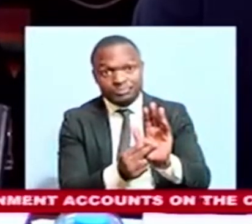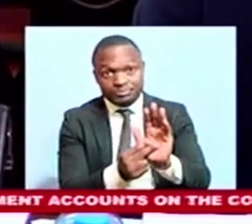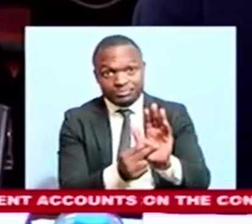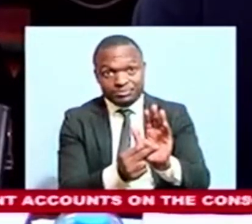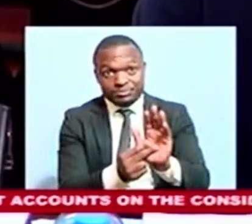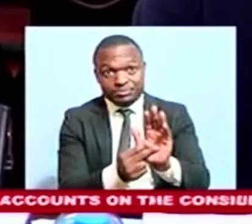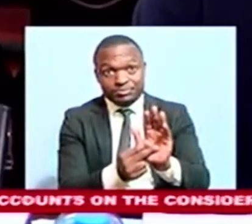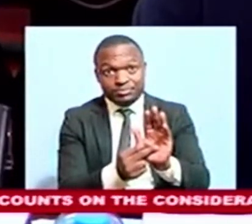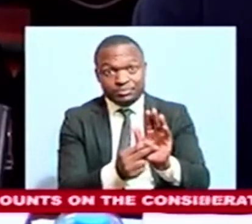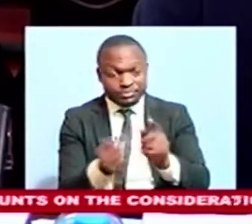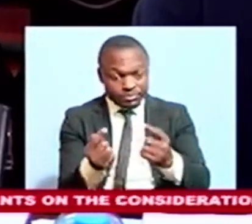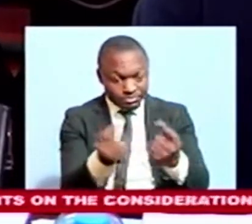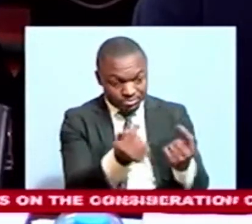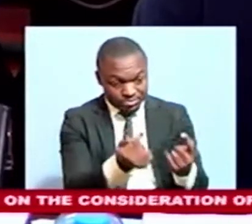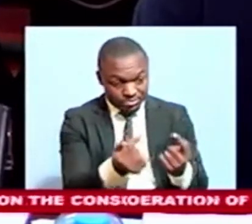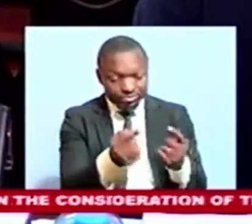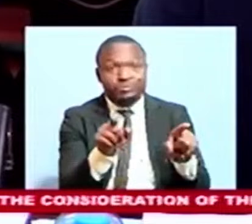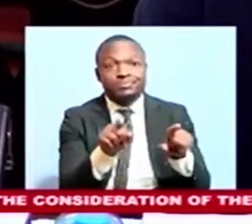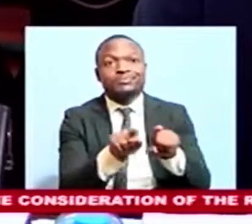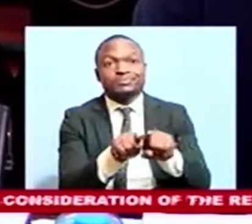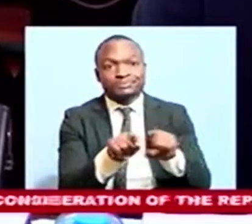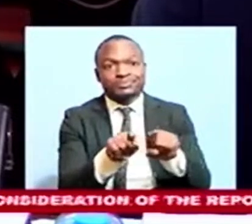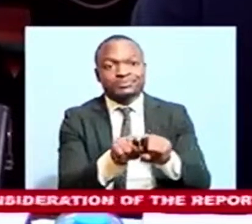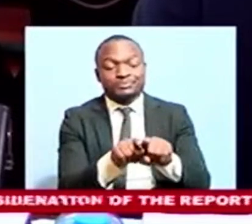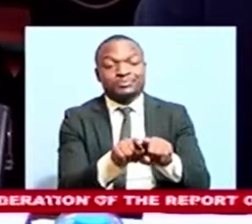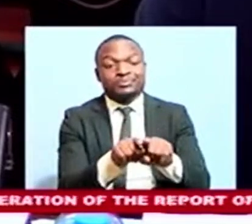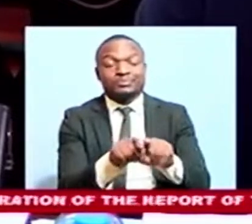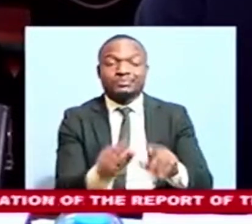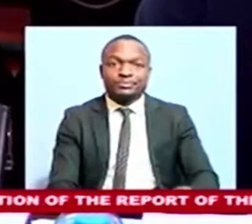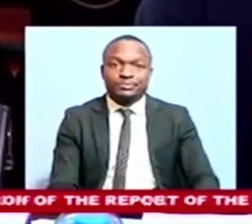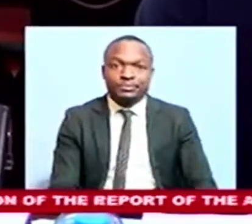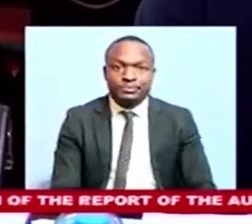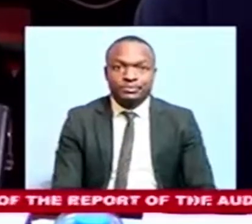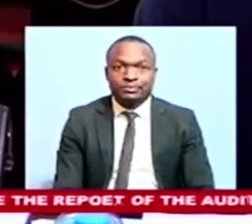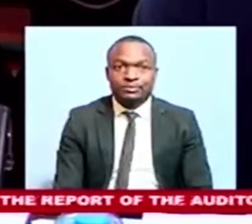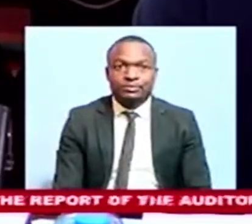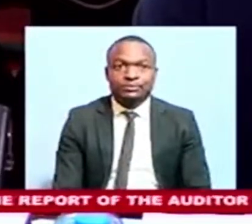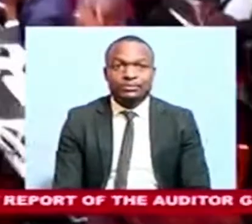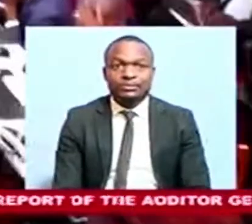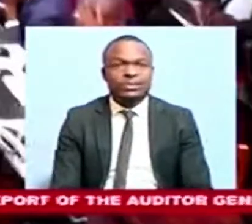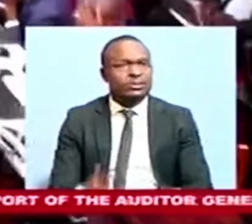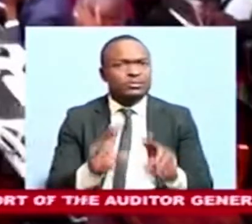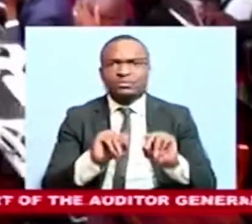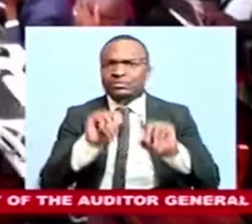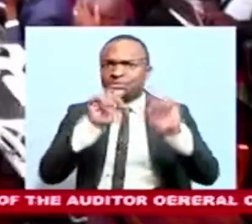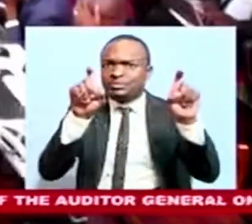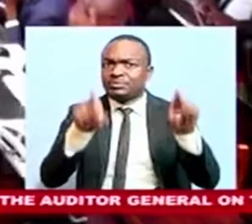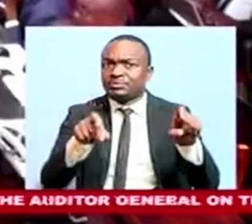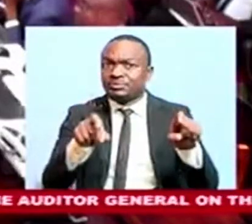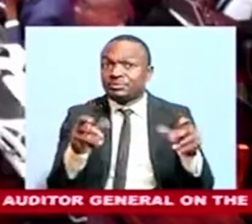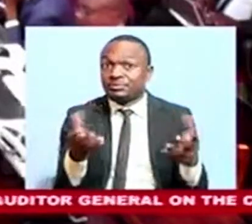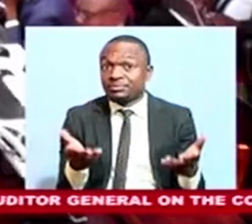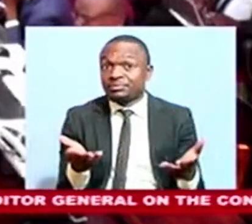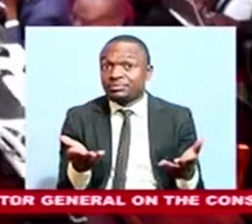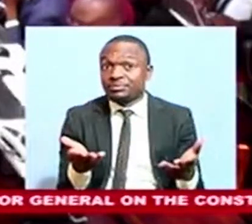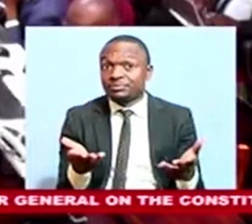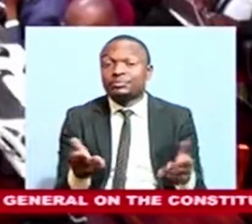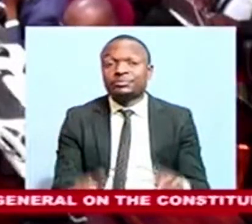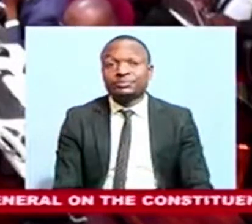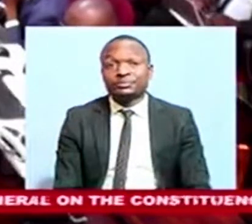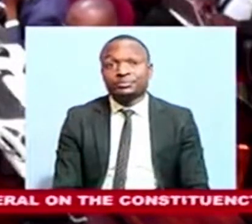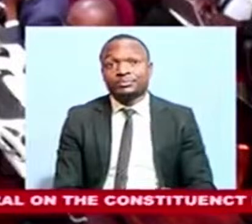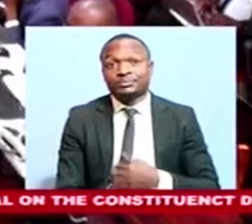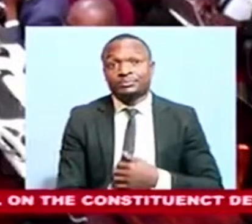the status of the same on the same. So we have no certificate. Just on the same,